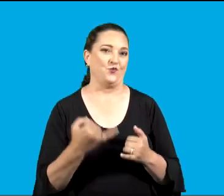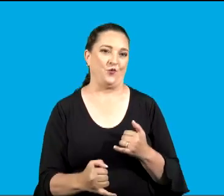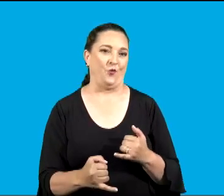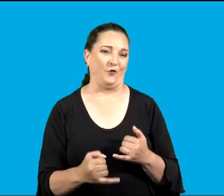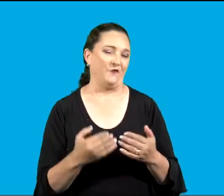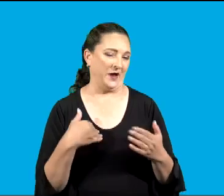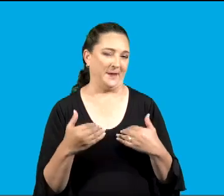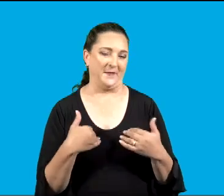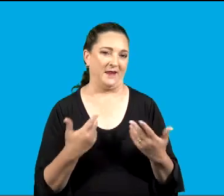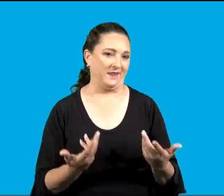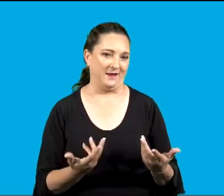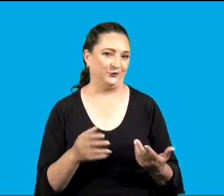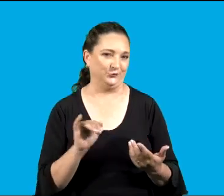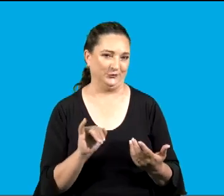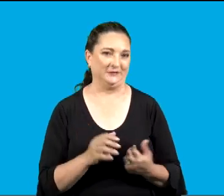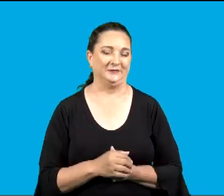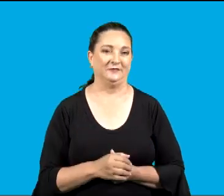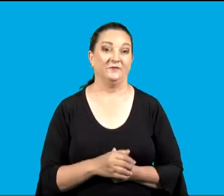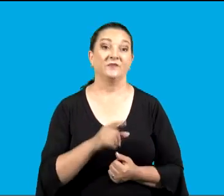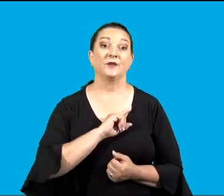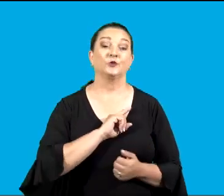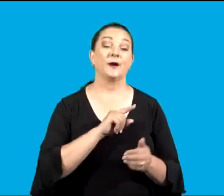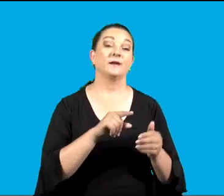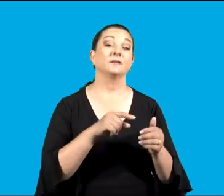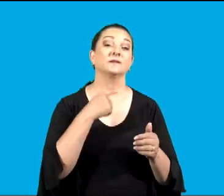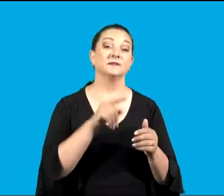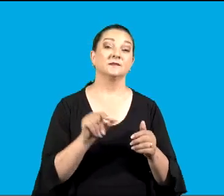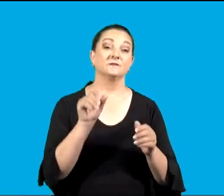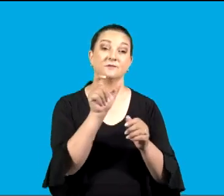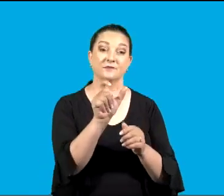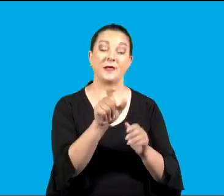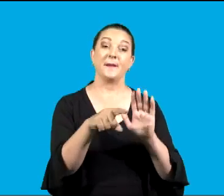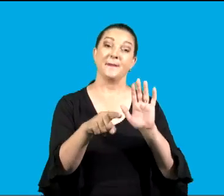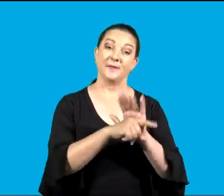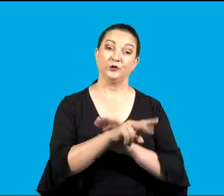22,750 under administration. So I have to come and say minus